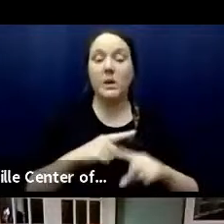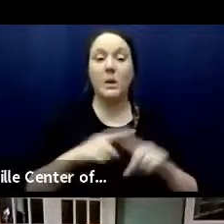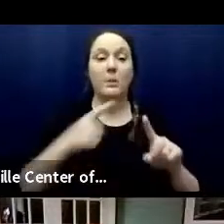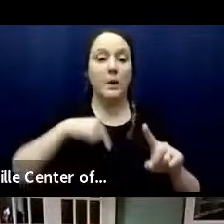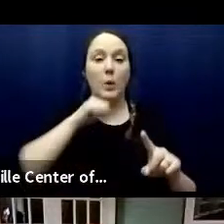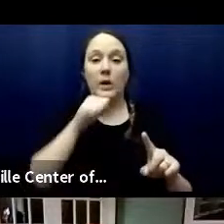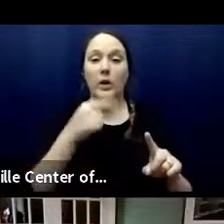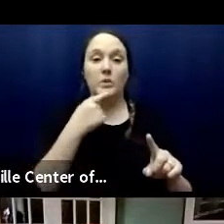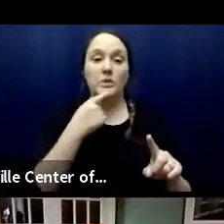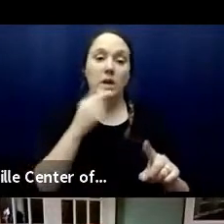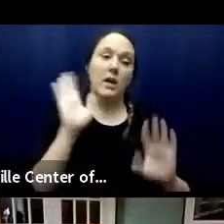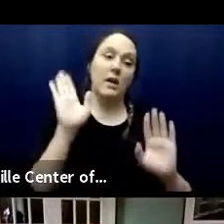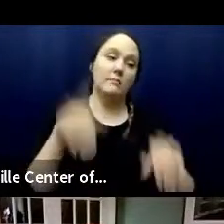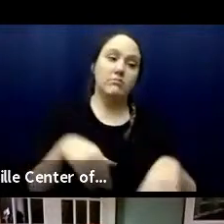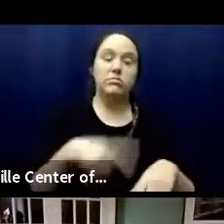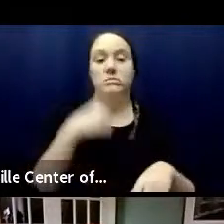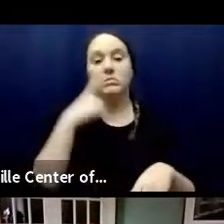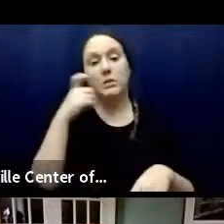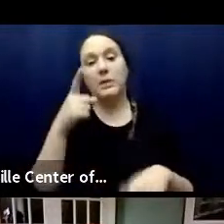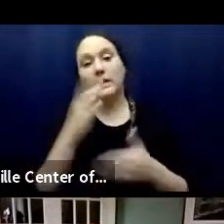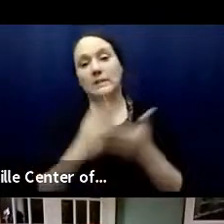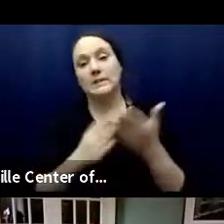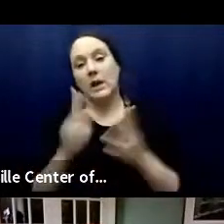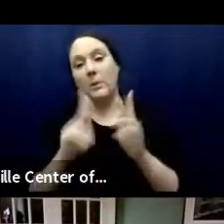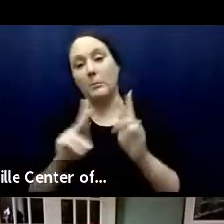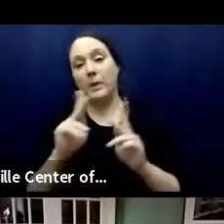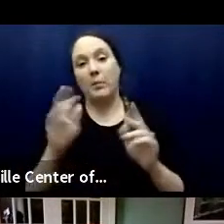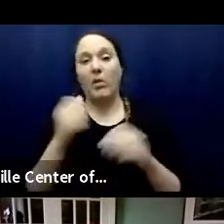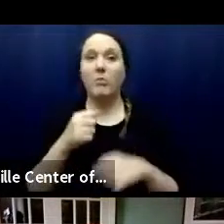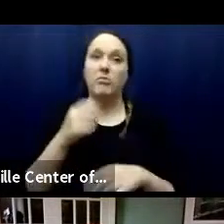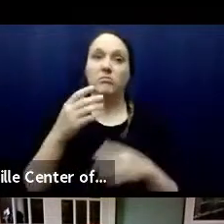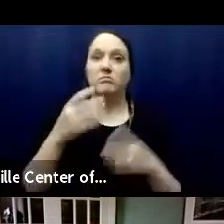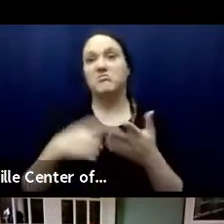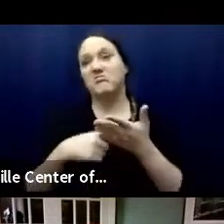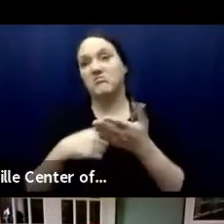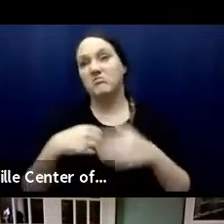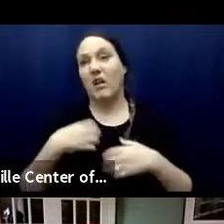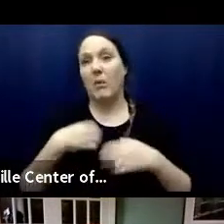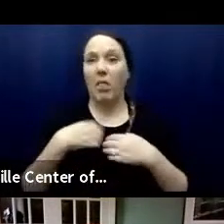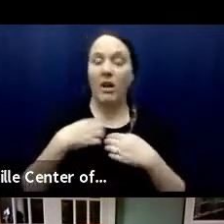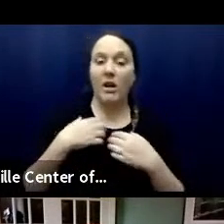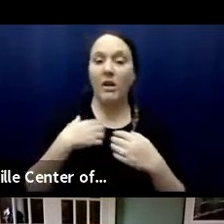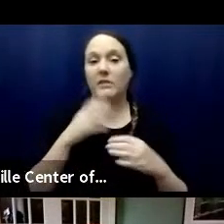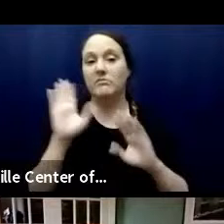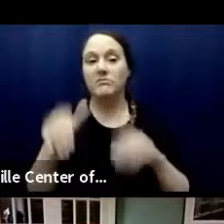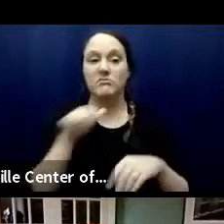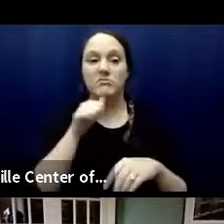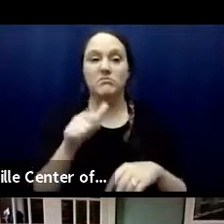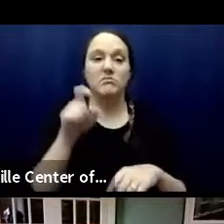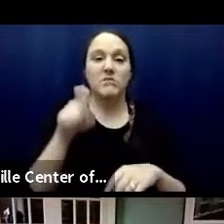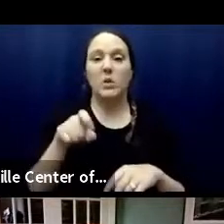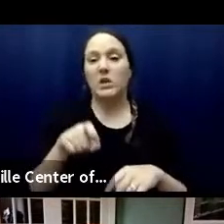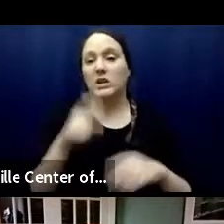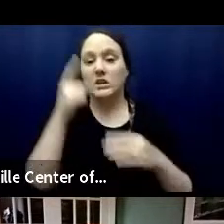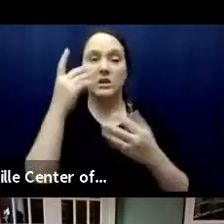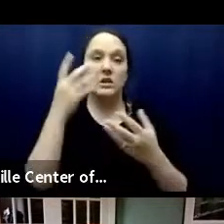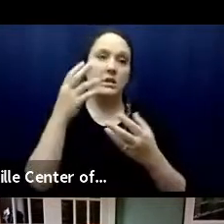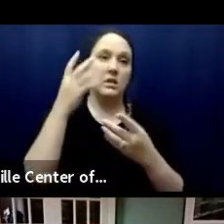say, well, since some people put up a big fuss, maybe we should